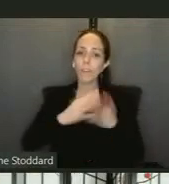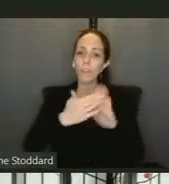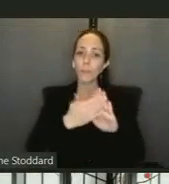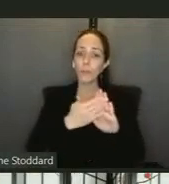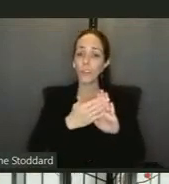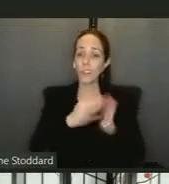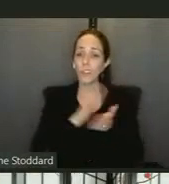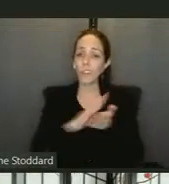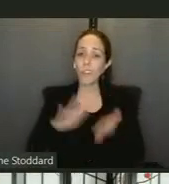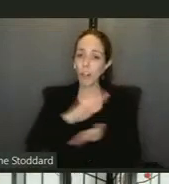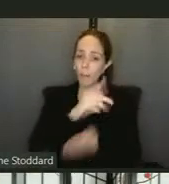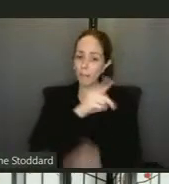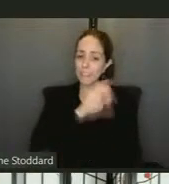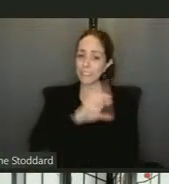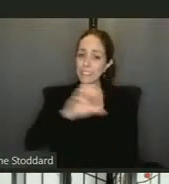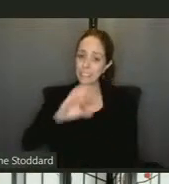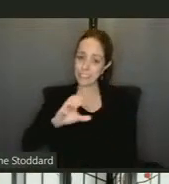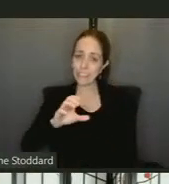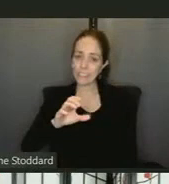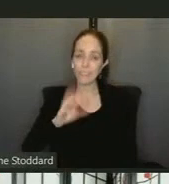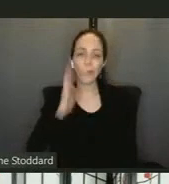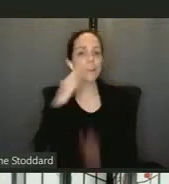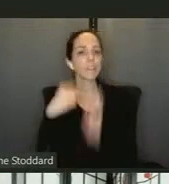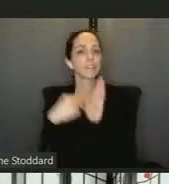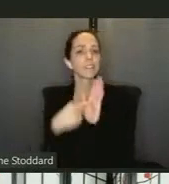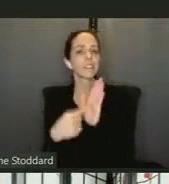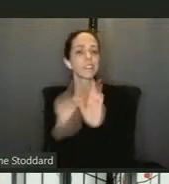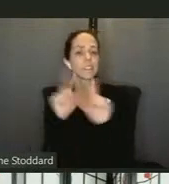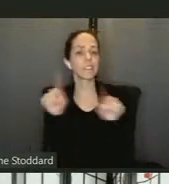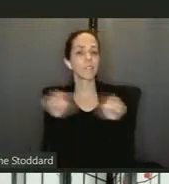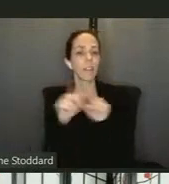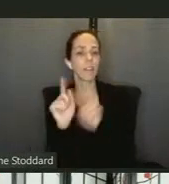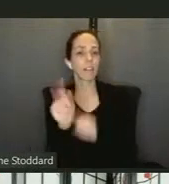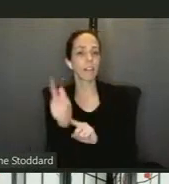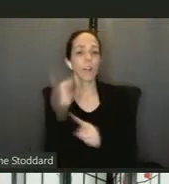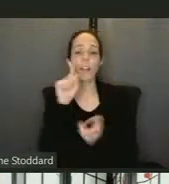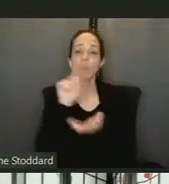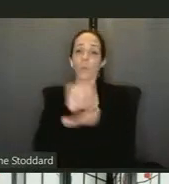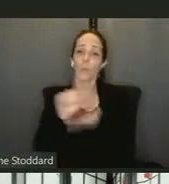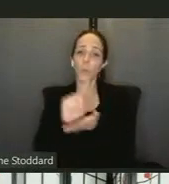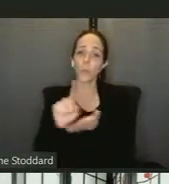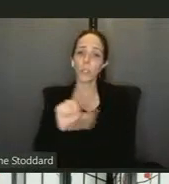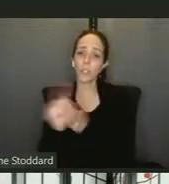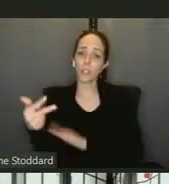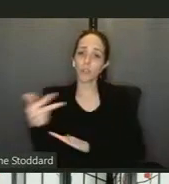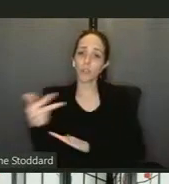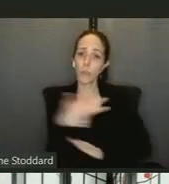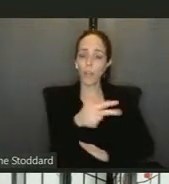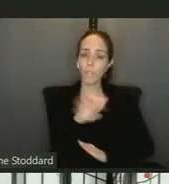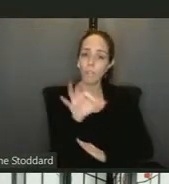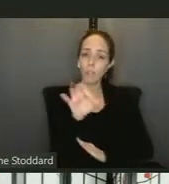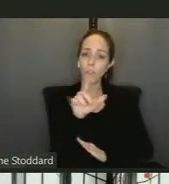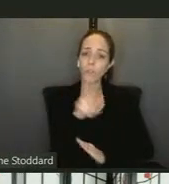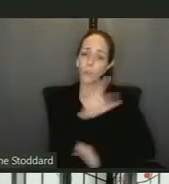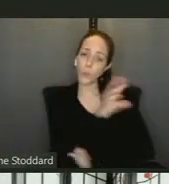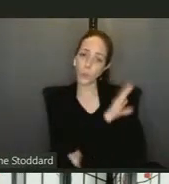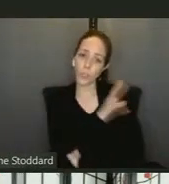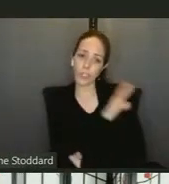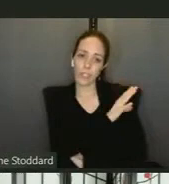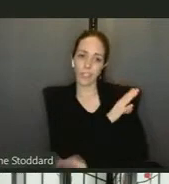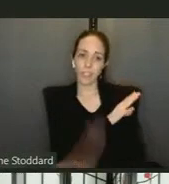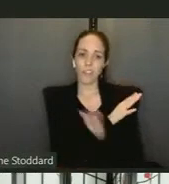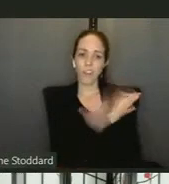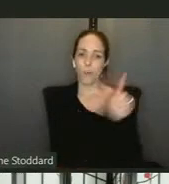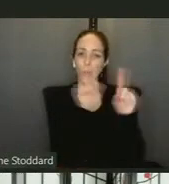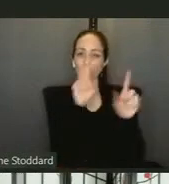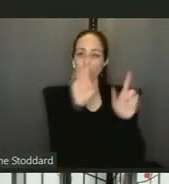College, where later on you'll see a slide where we have weekly drive-through flu clinic. this image you're looking at the drive-through plus